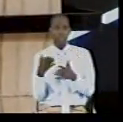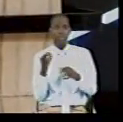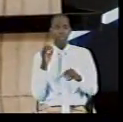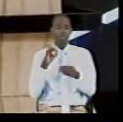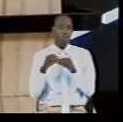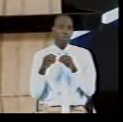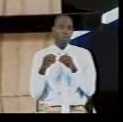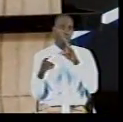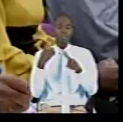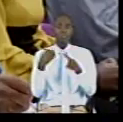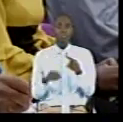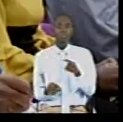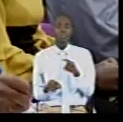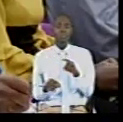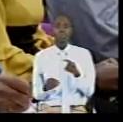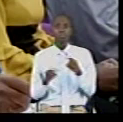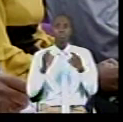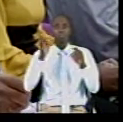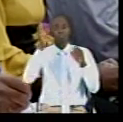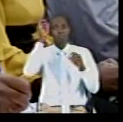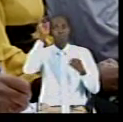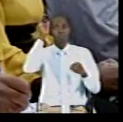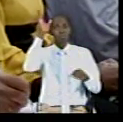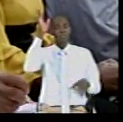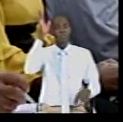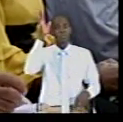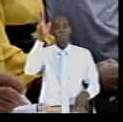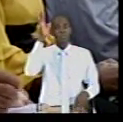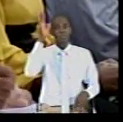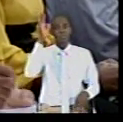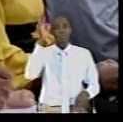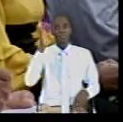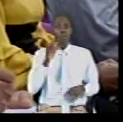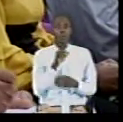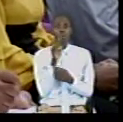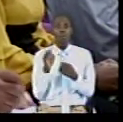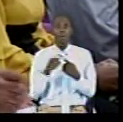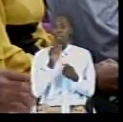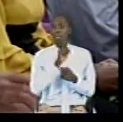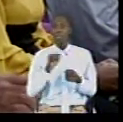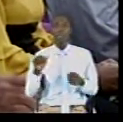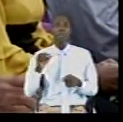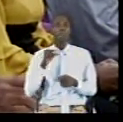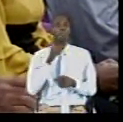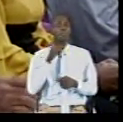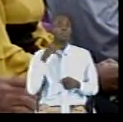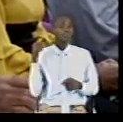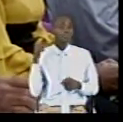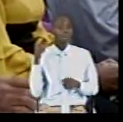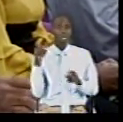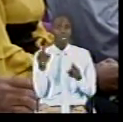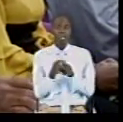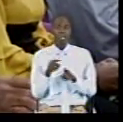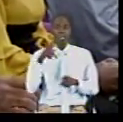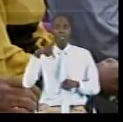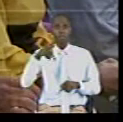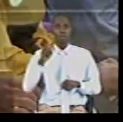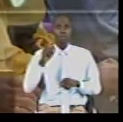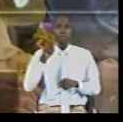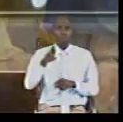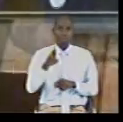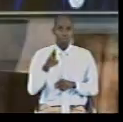of feebleness in ministers. When a minister like Peter, what we have read, when